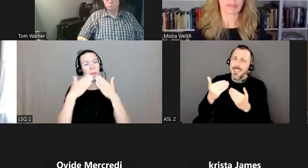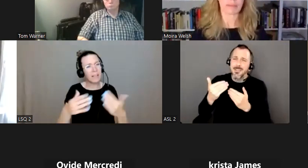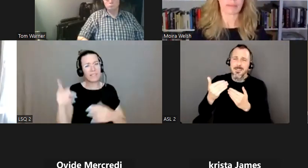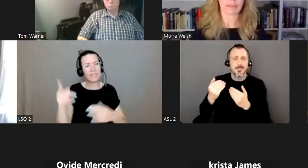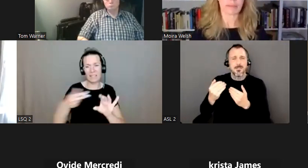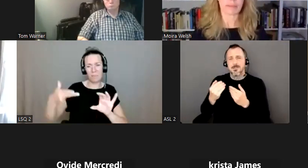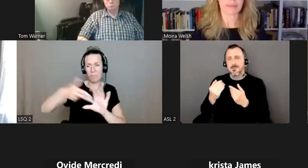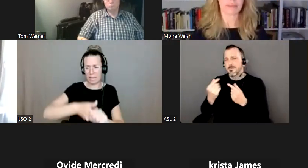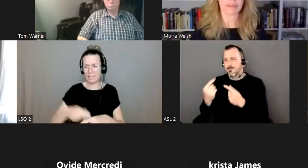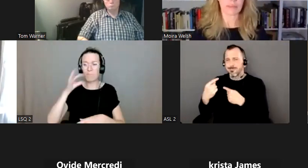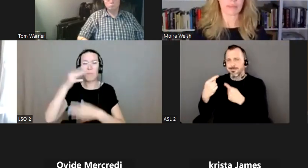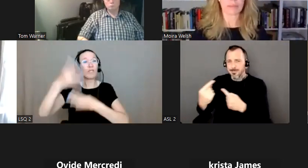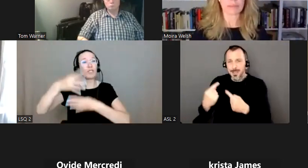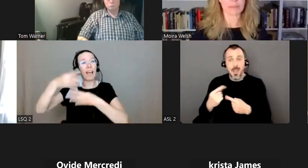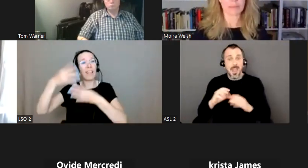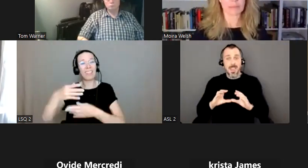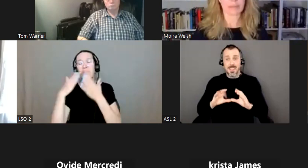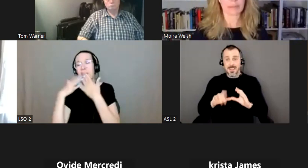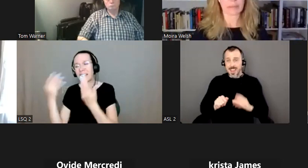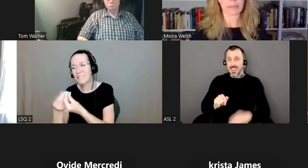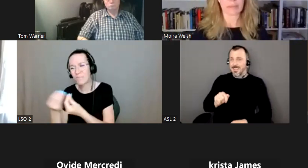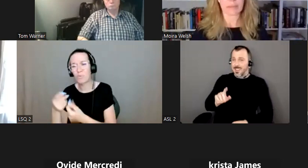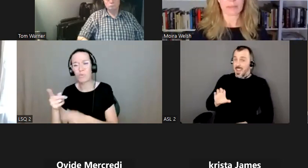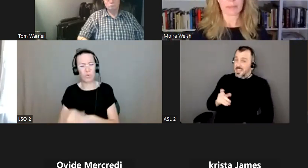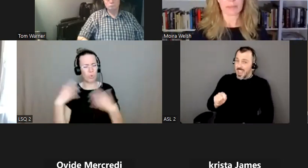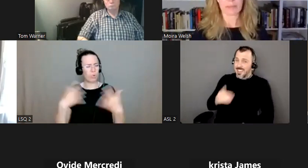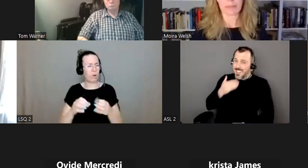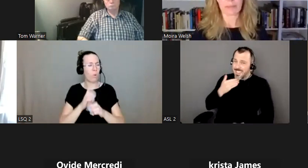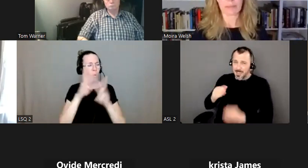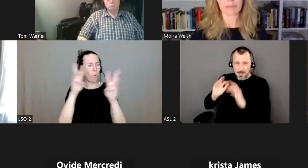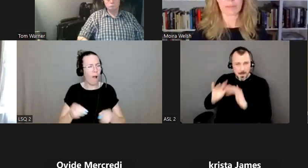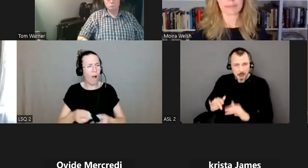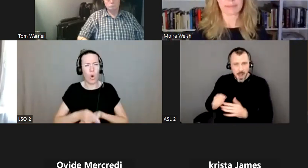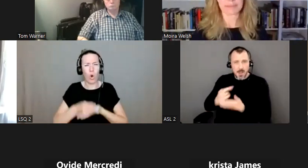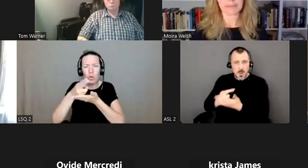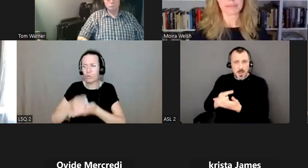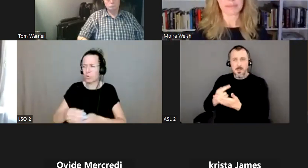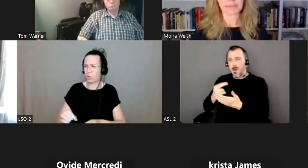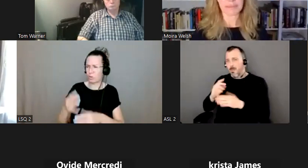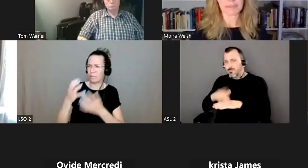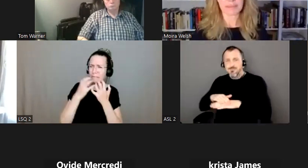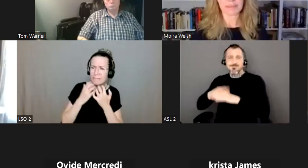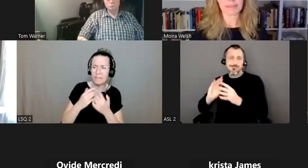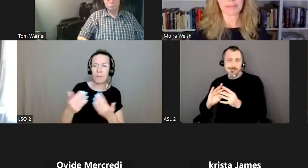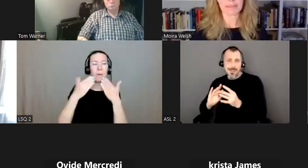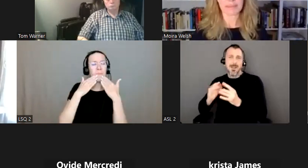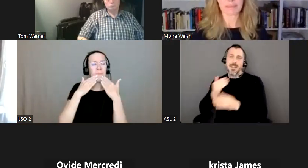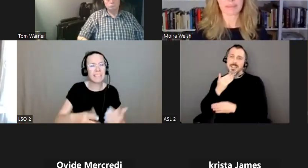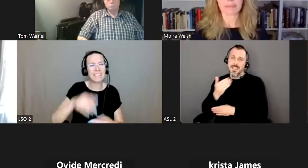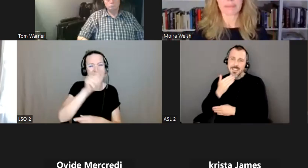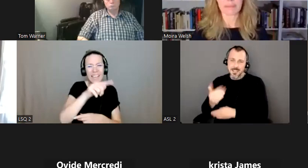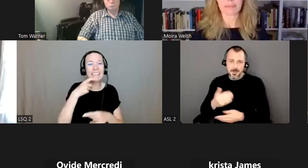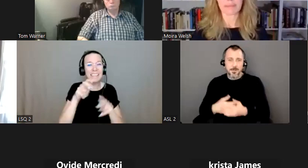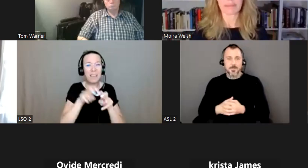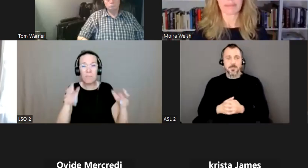different fantastic resources. I'm going to thank, on behalf of Margaret and I, each of our panelists today, and turn it over to Benedict. I think